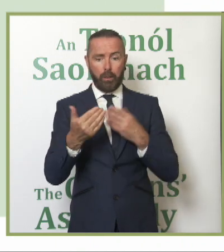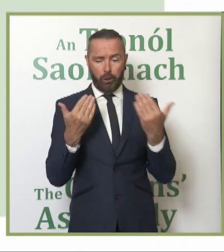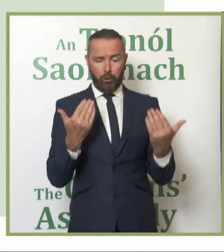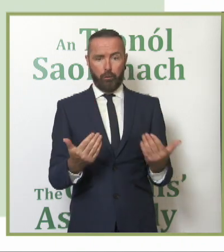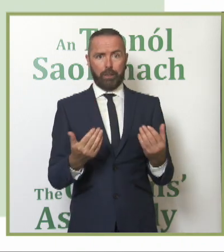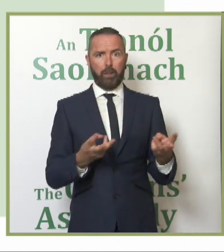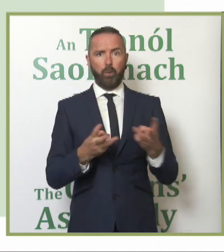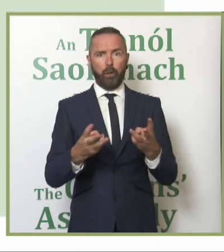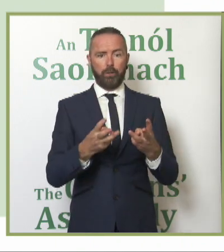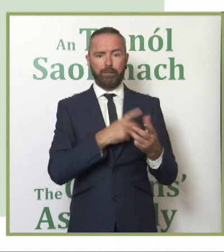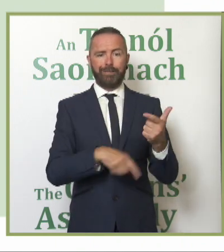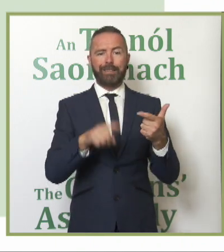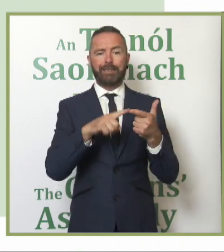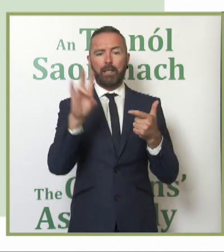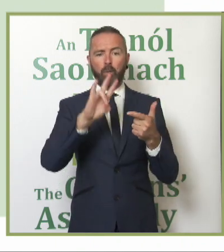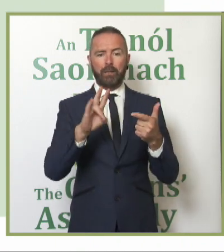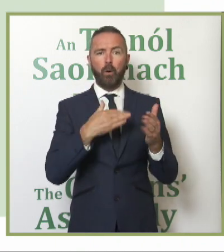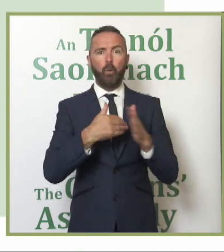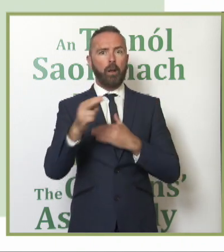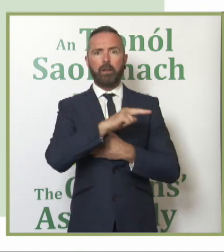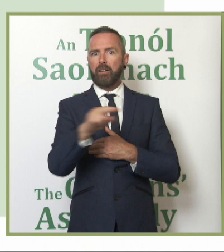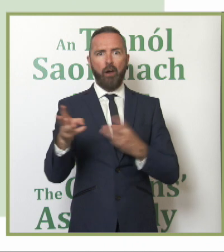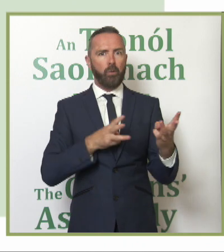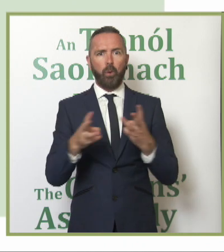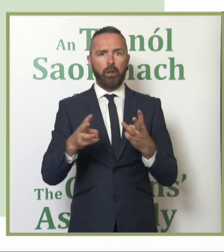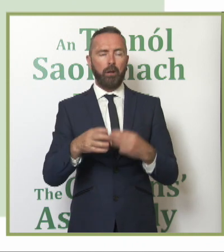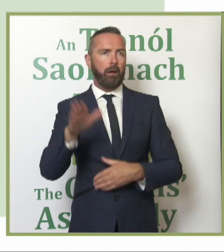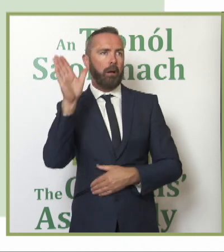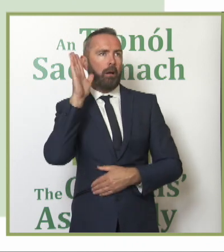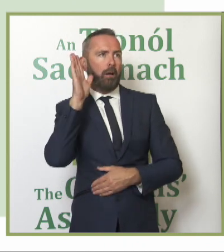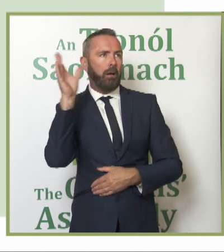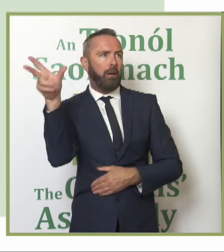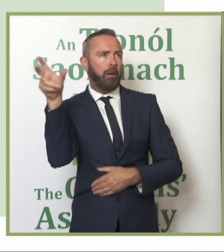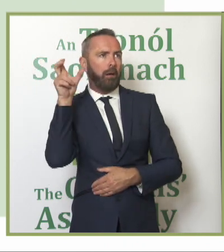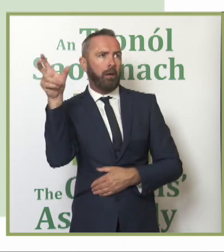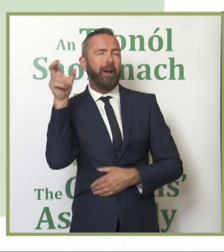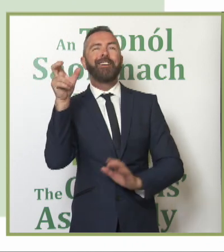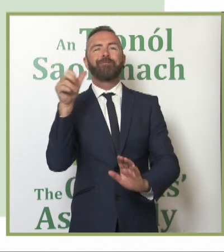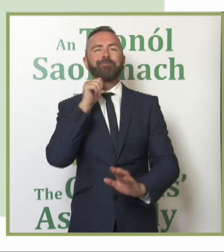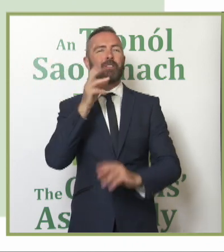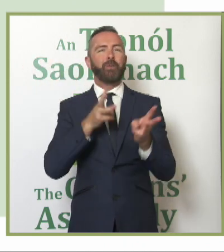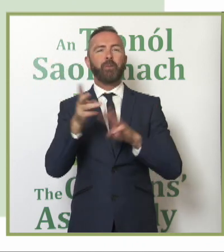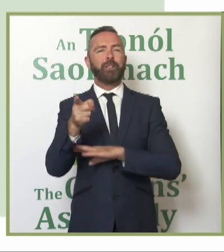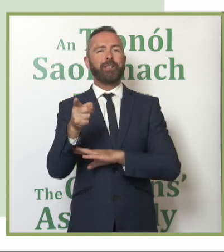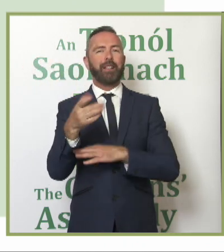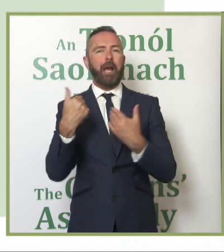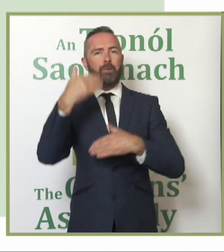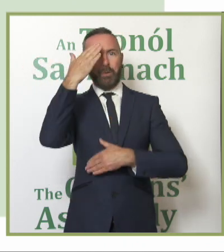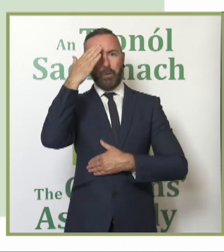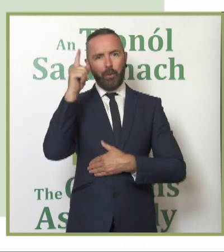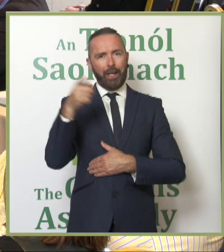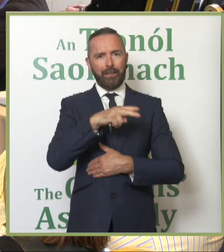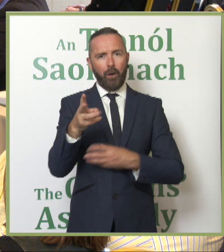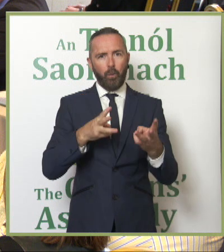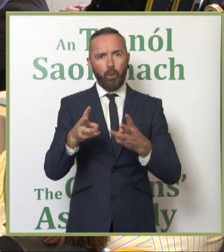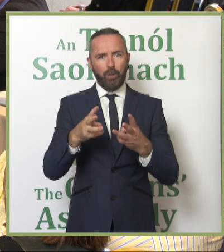working? Second question is, what doesn't work? What are you hearing from the speakers, from the presenters, that tells you something isn't working in this country right now